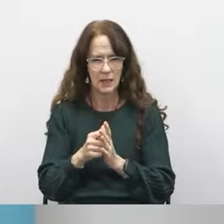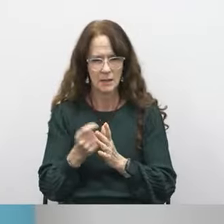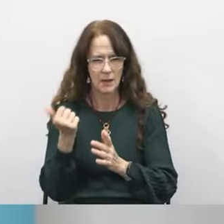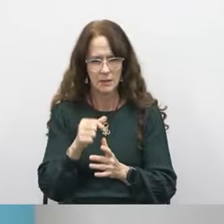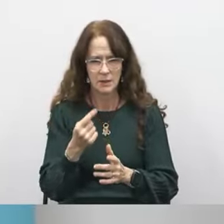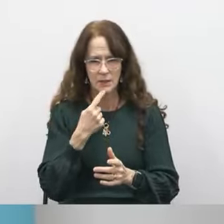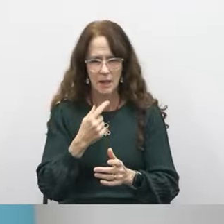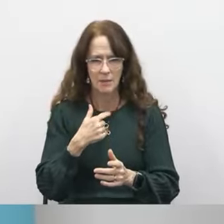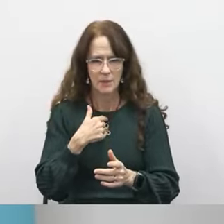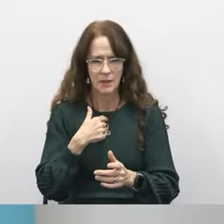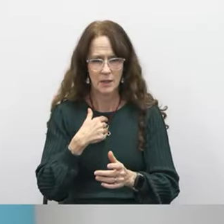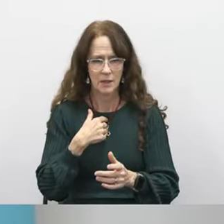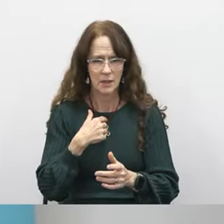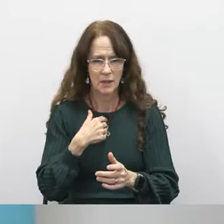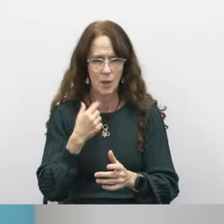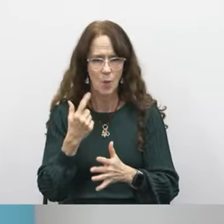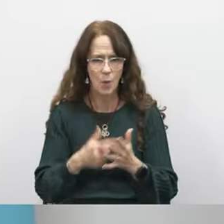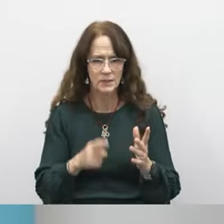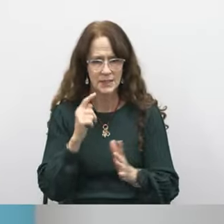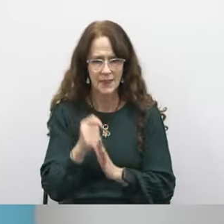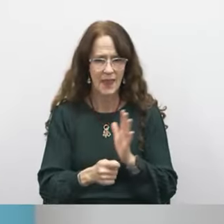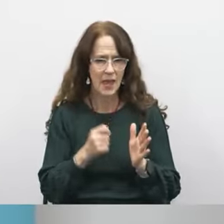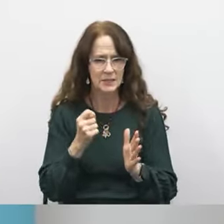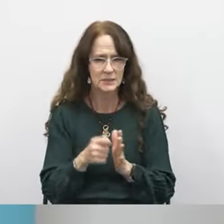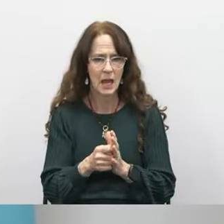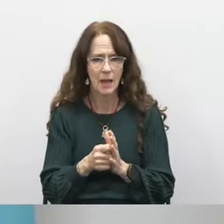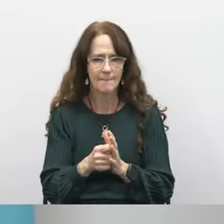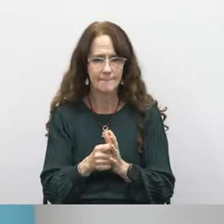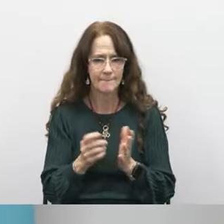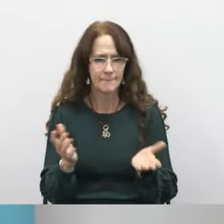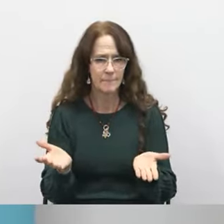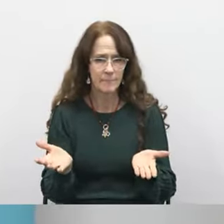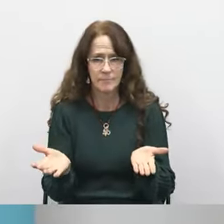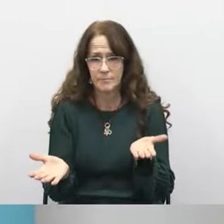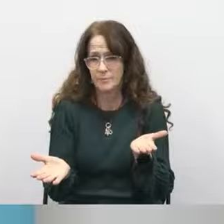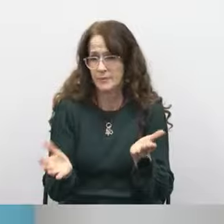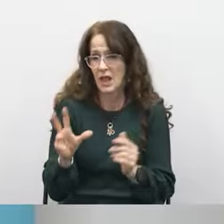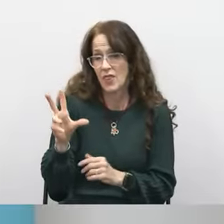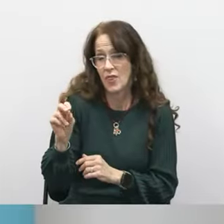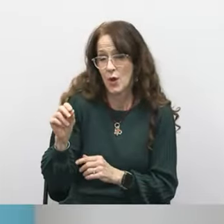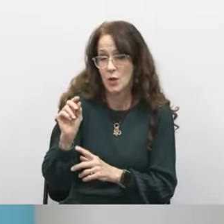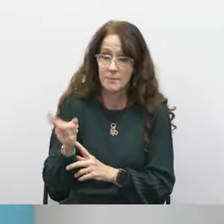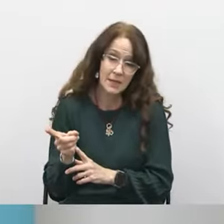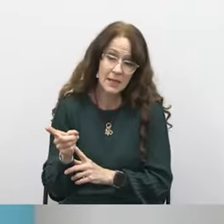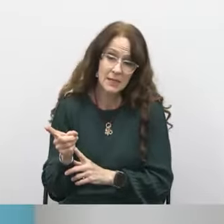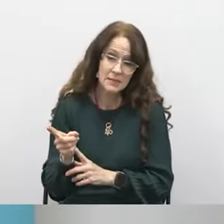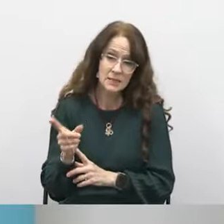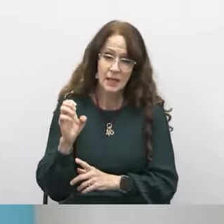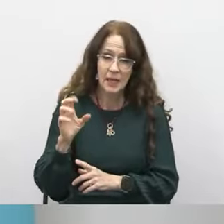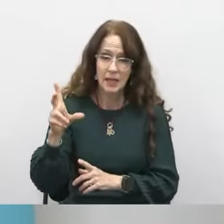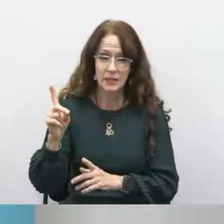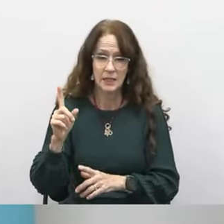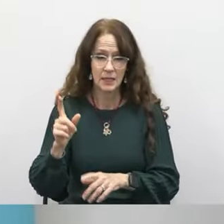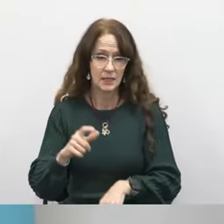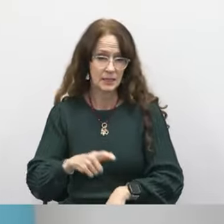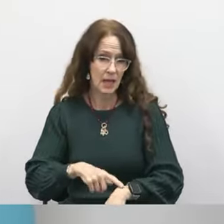me what that designated ELD time, like, is it, we're looking at 30 minutes of ELD time for our students?